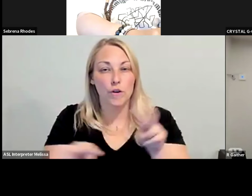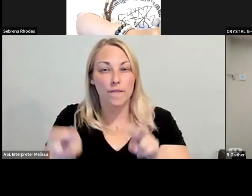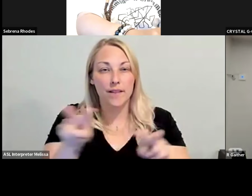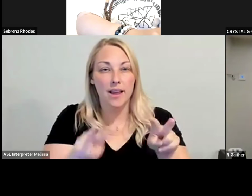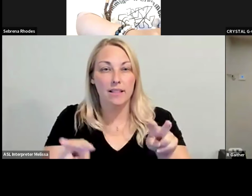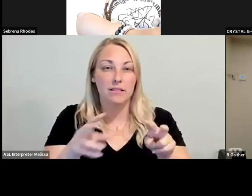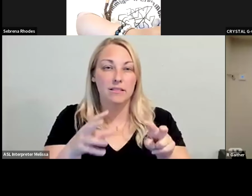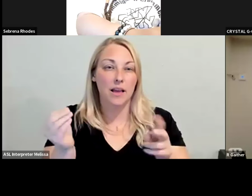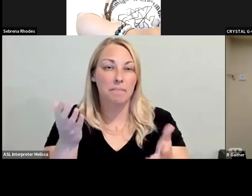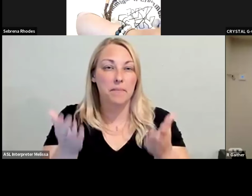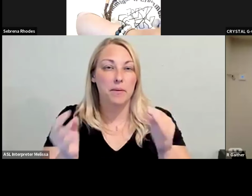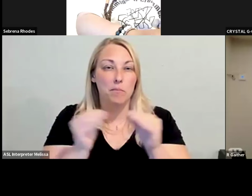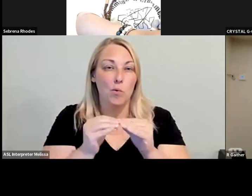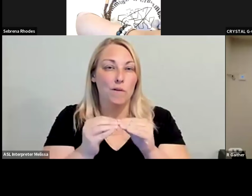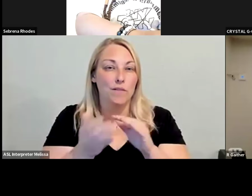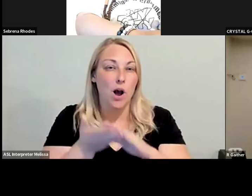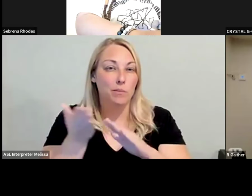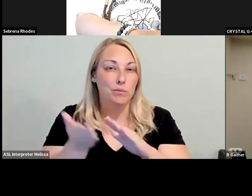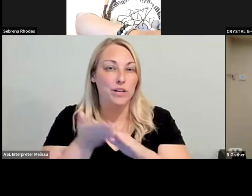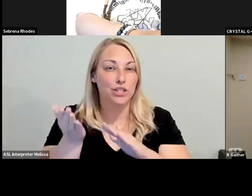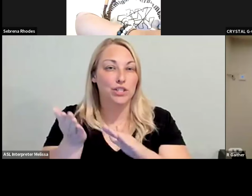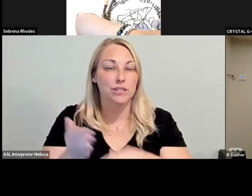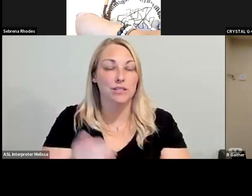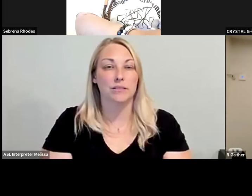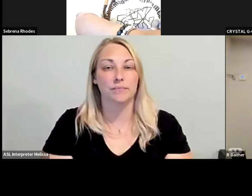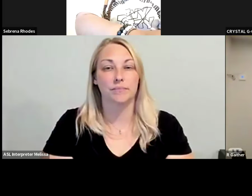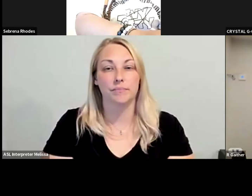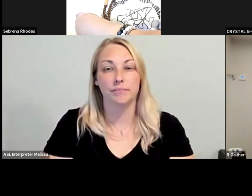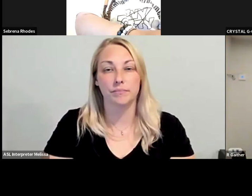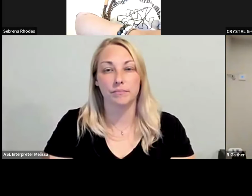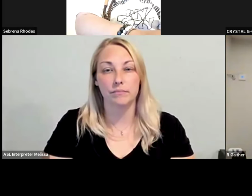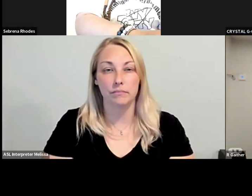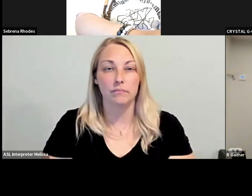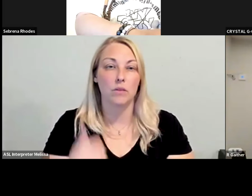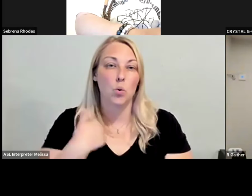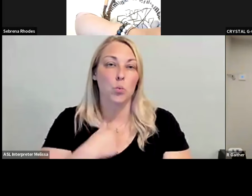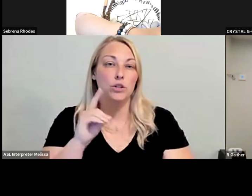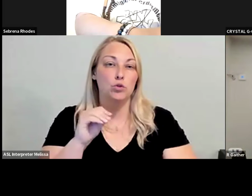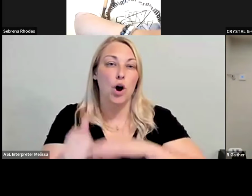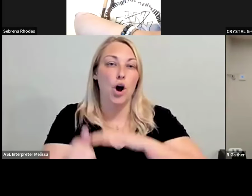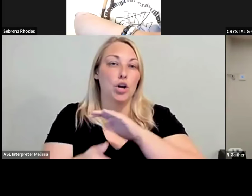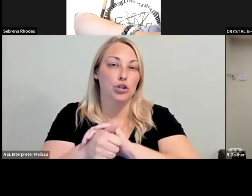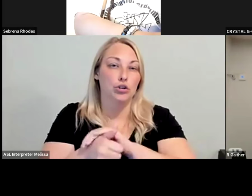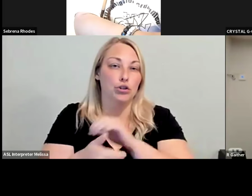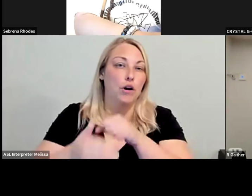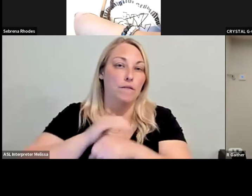operation, if that's not the case, where we do undercover operations over there.